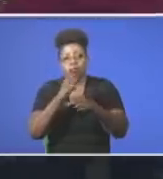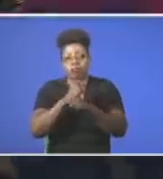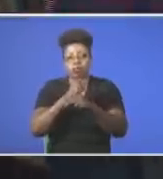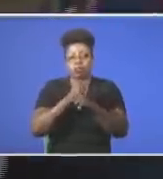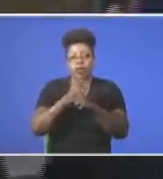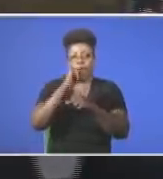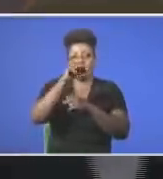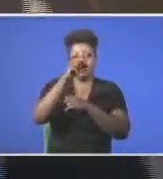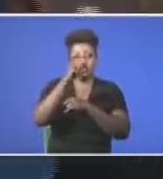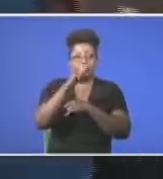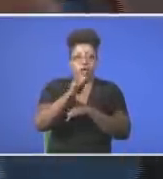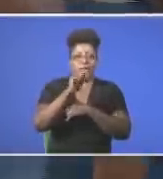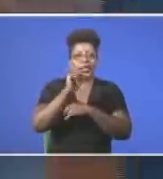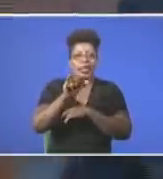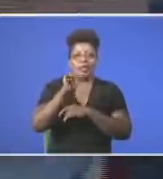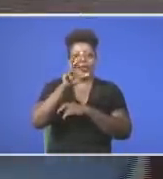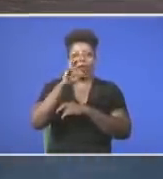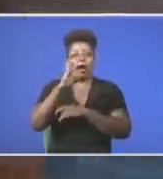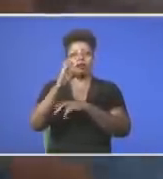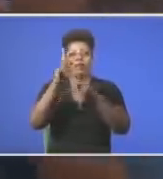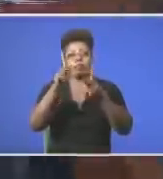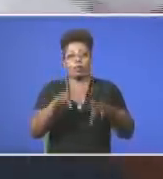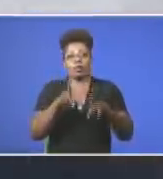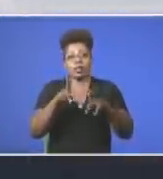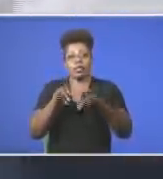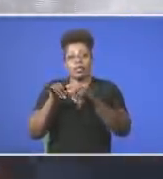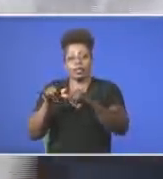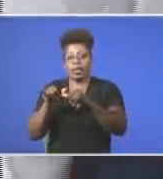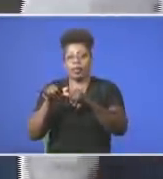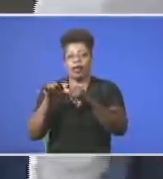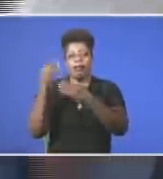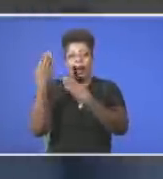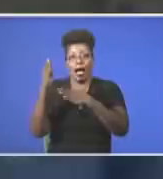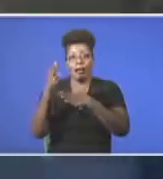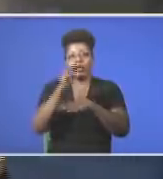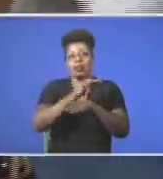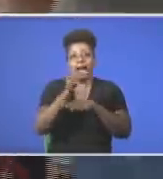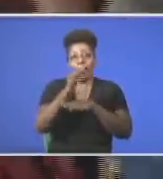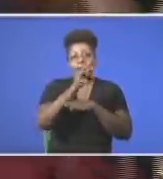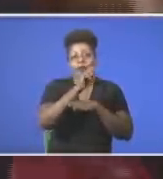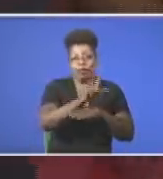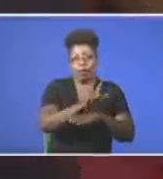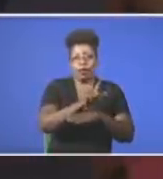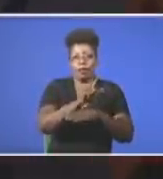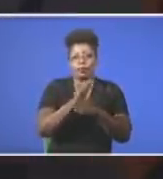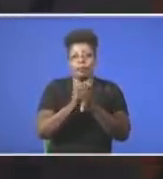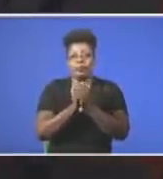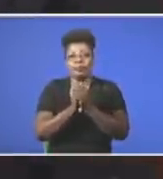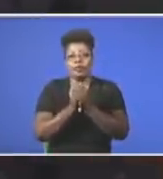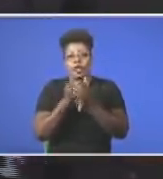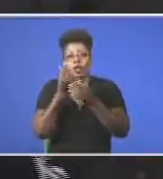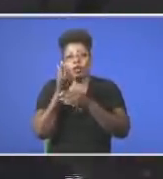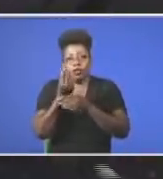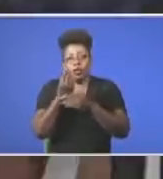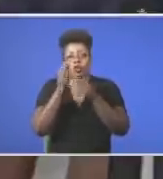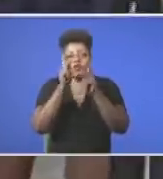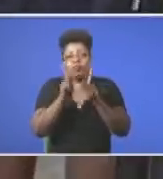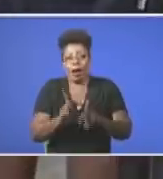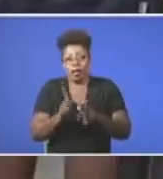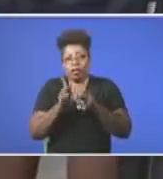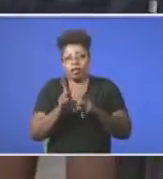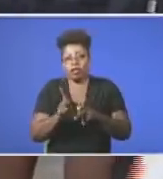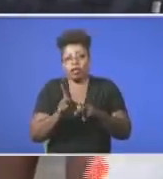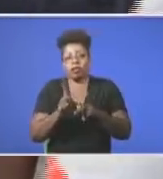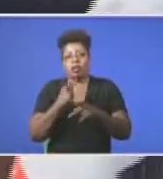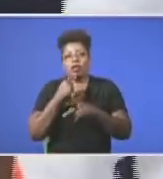nearly 300 passengers stranded between the Bahamas, Miami, and Fort Lauderdale, Florida. A few distressed passengers who remained